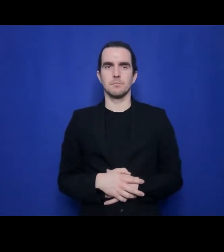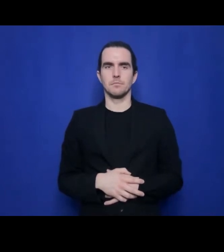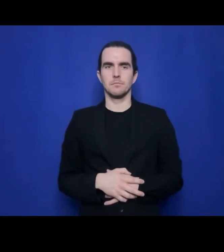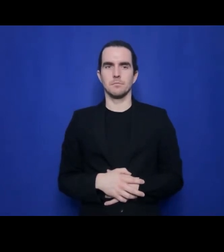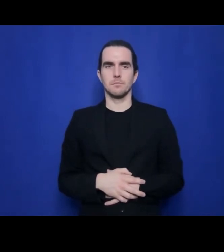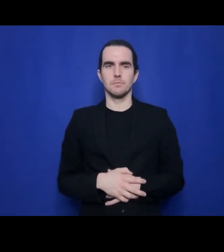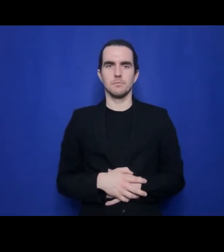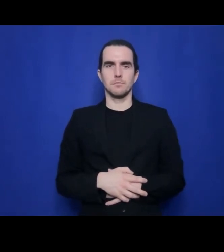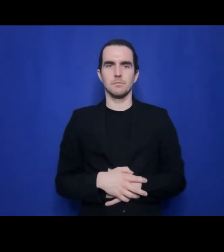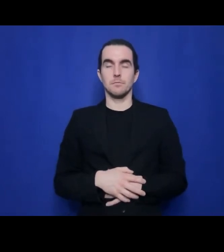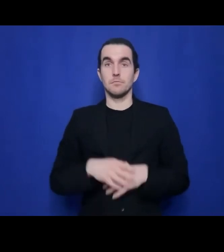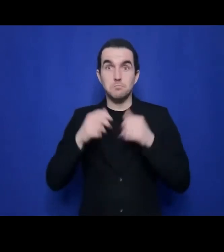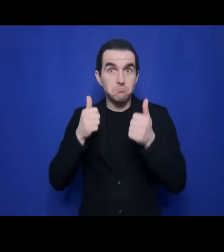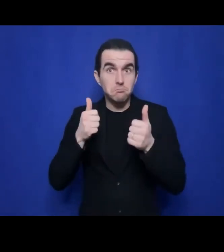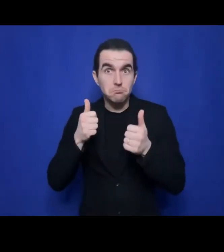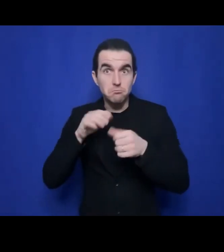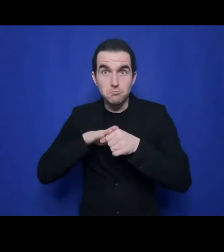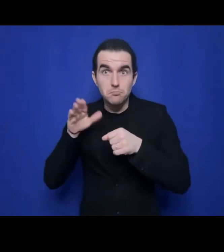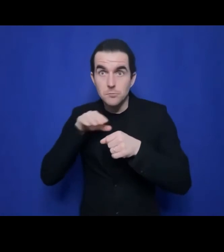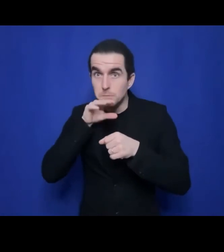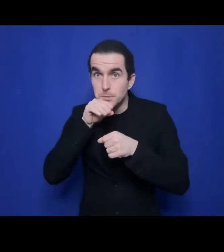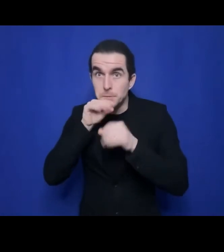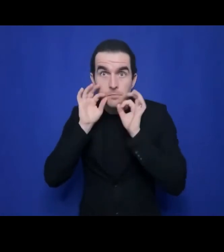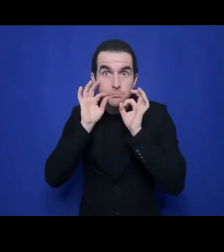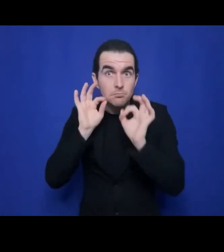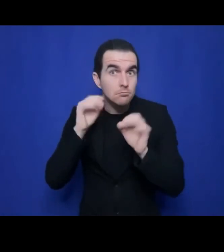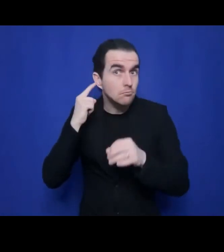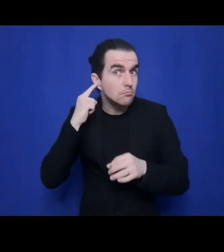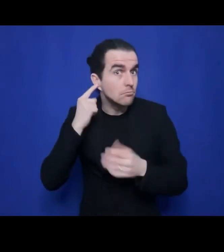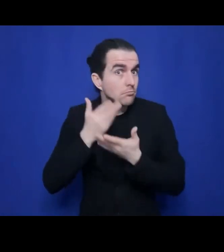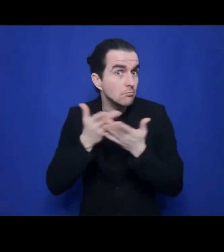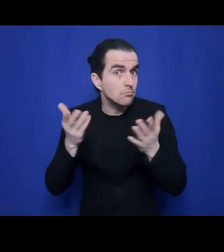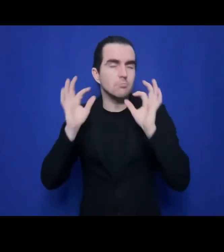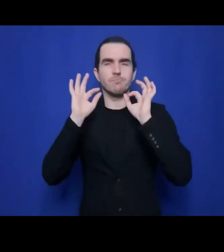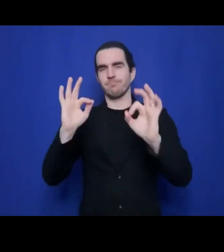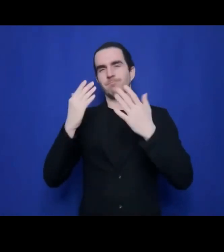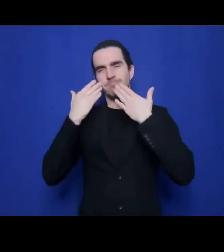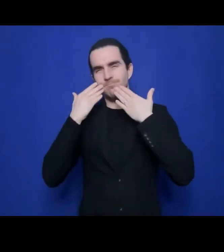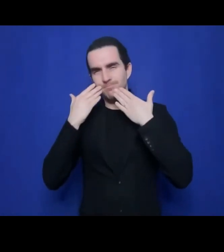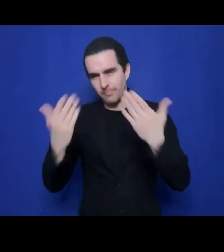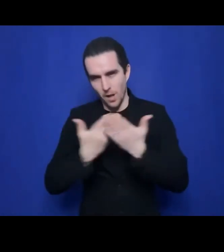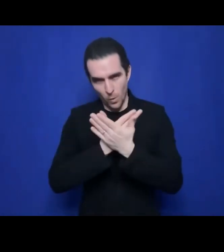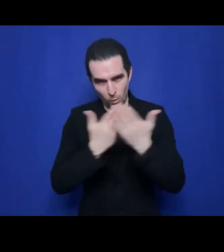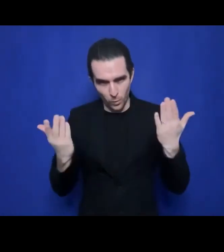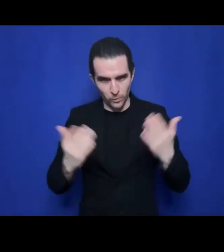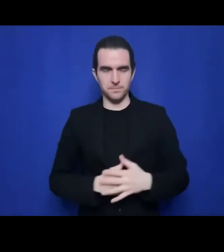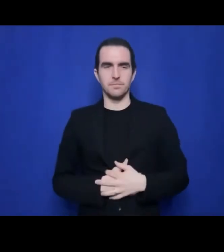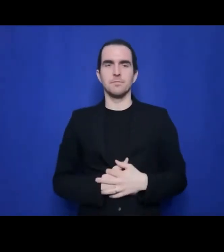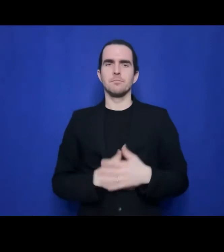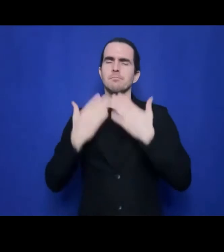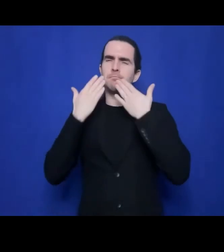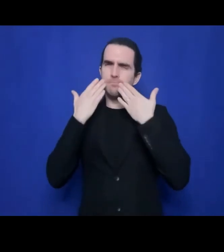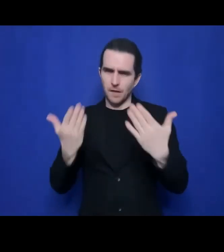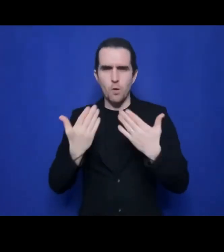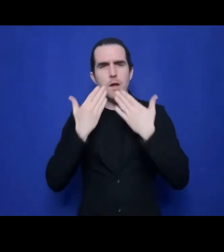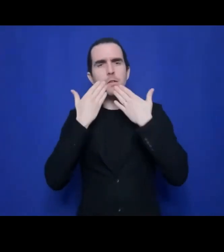gracias. Thank you, por lo que nos has presentado. Nefertiti, for what you have presented today. Is